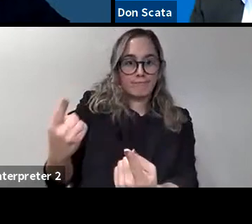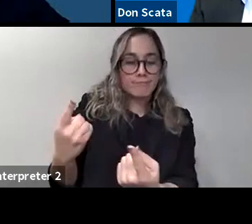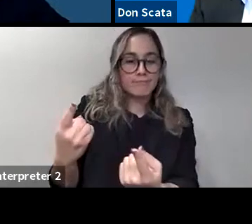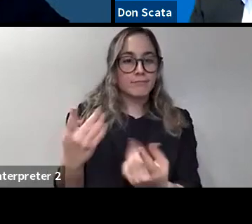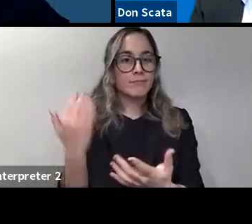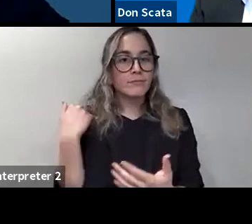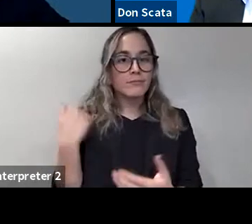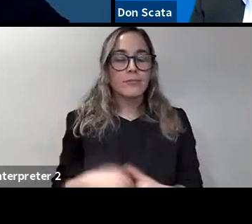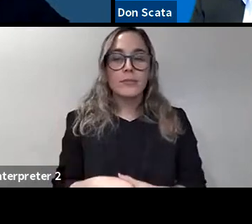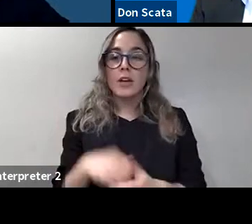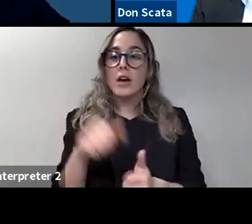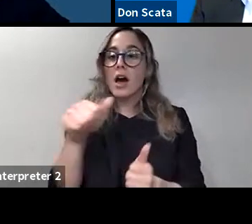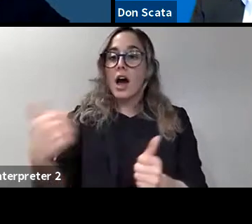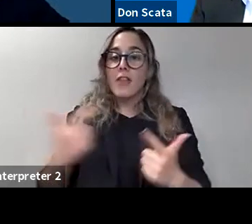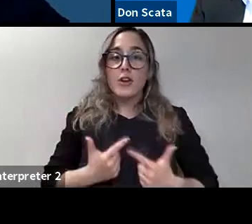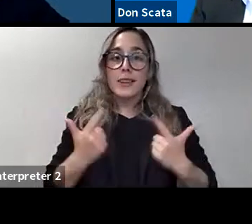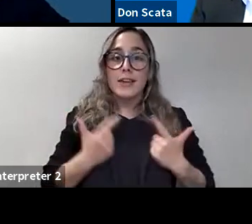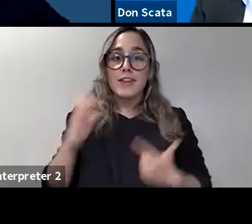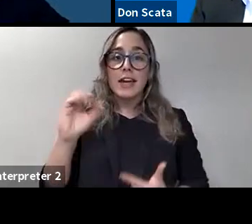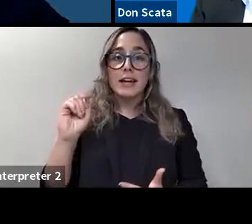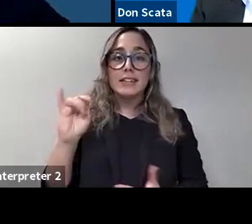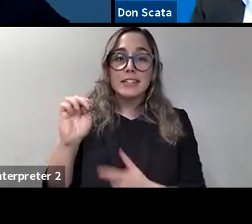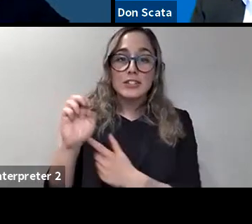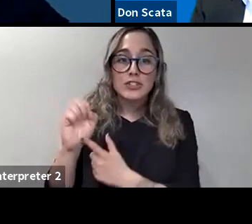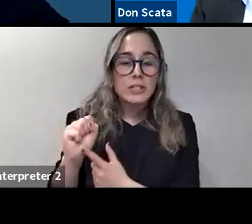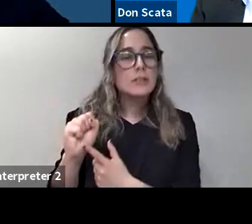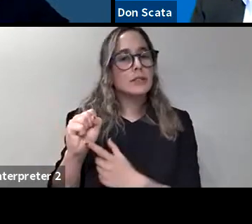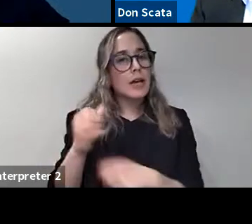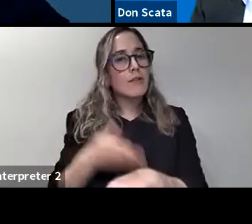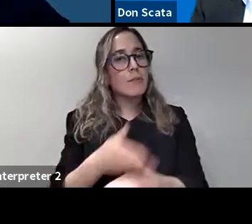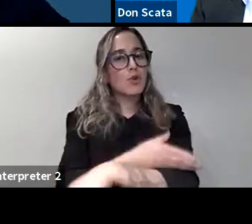Other living conditions have improved, and